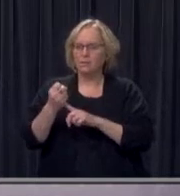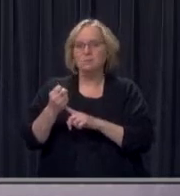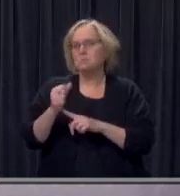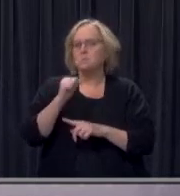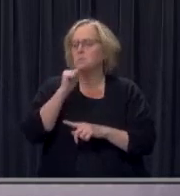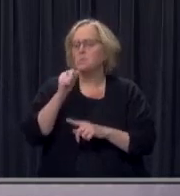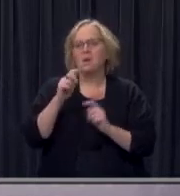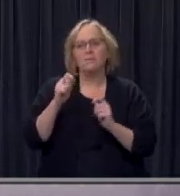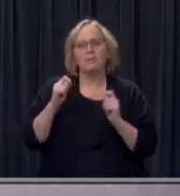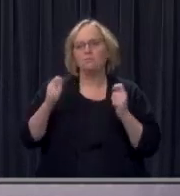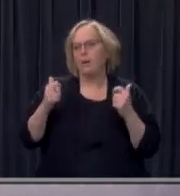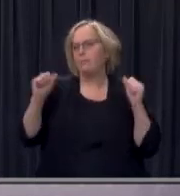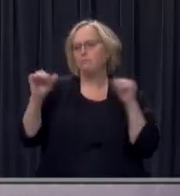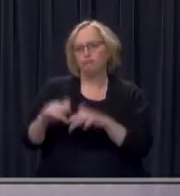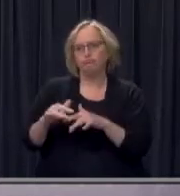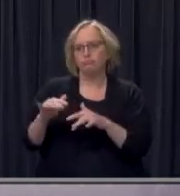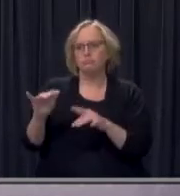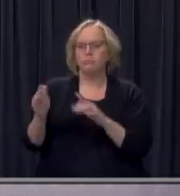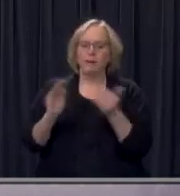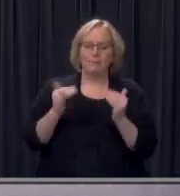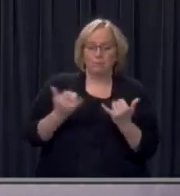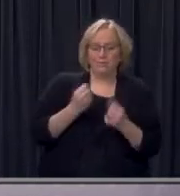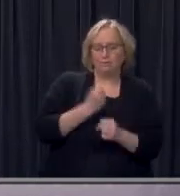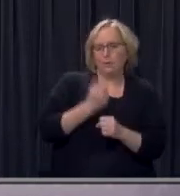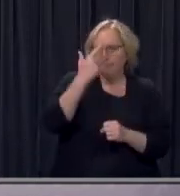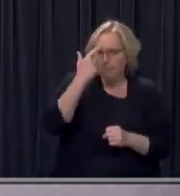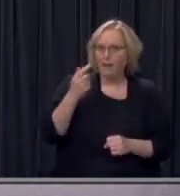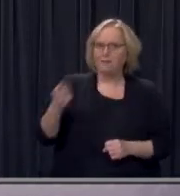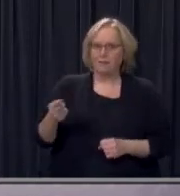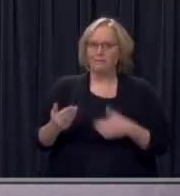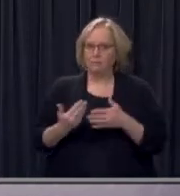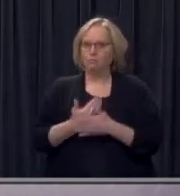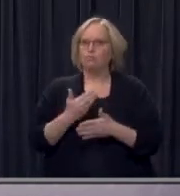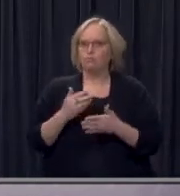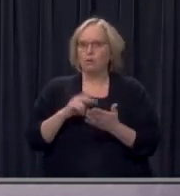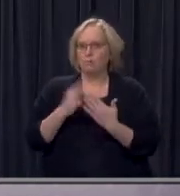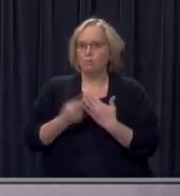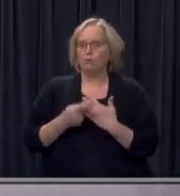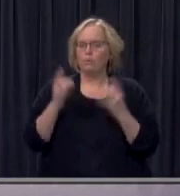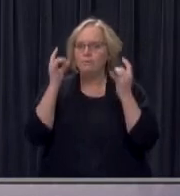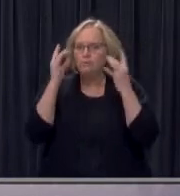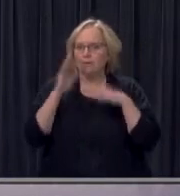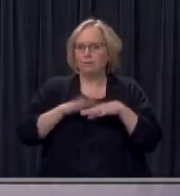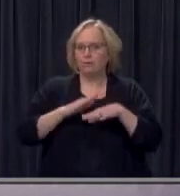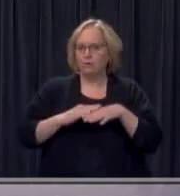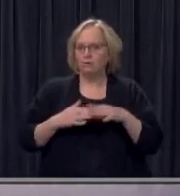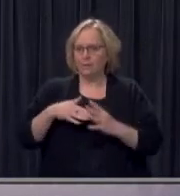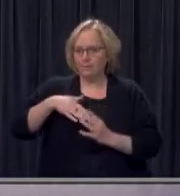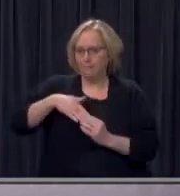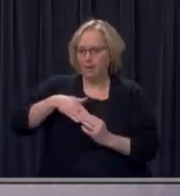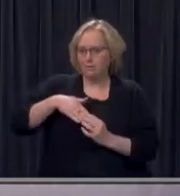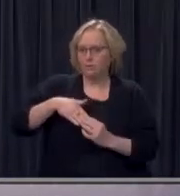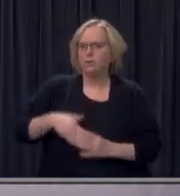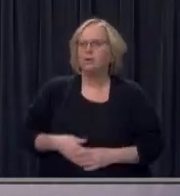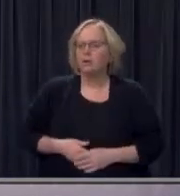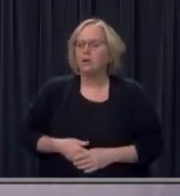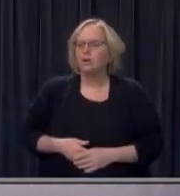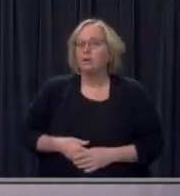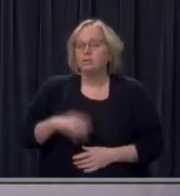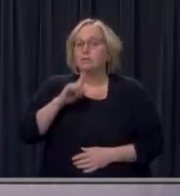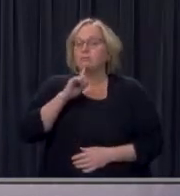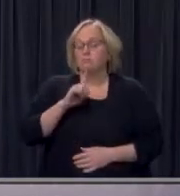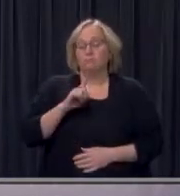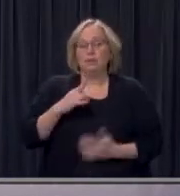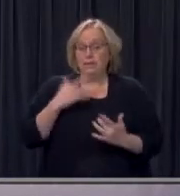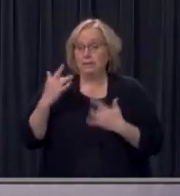been as rapid as it was this year because of this program of Crisis Alert that we implemented. So pretty excited